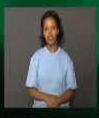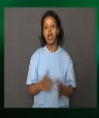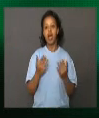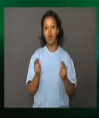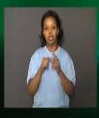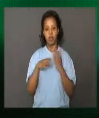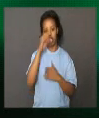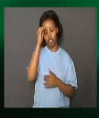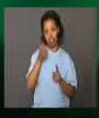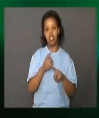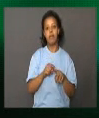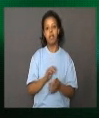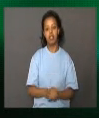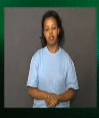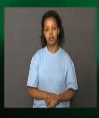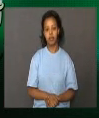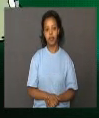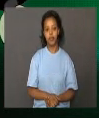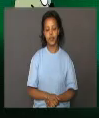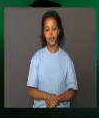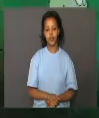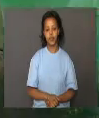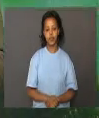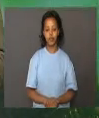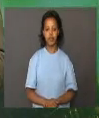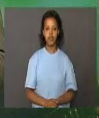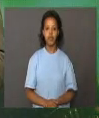Let's get back to our lesson.